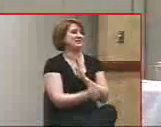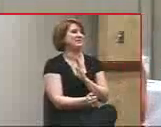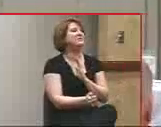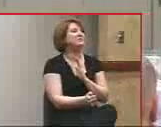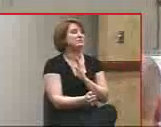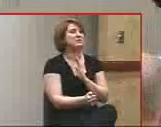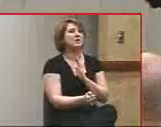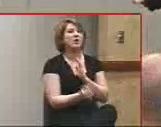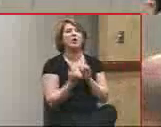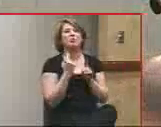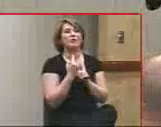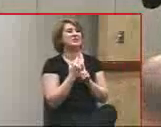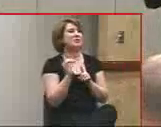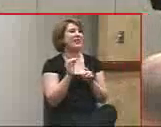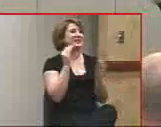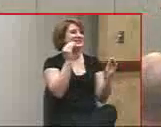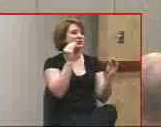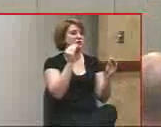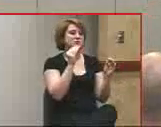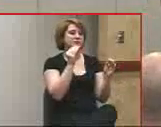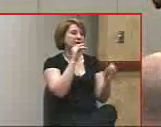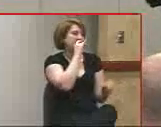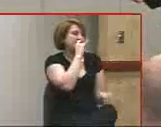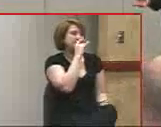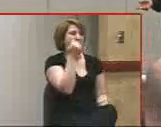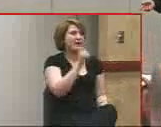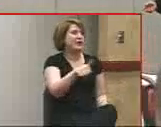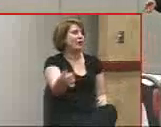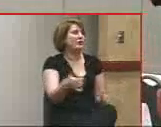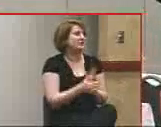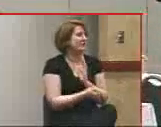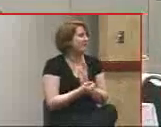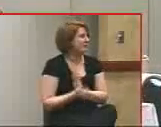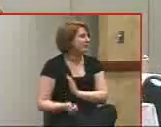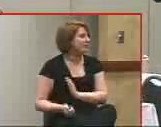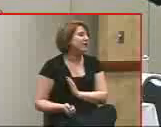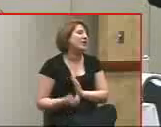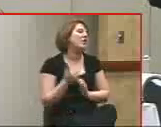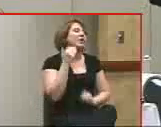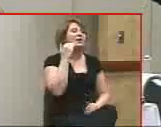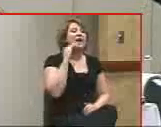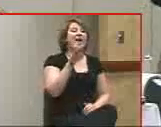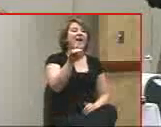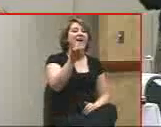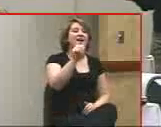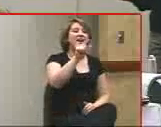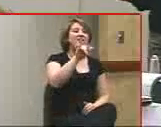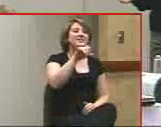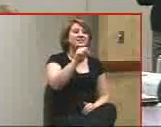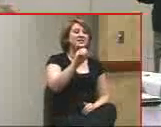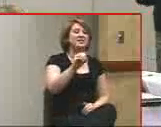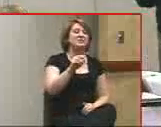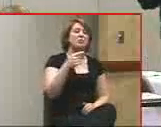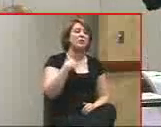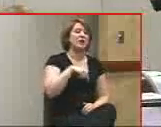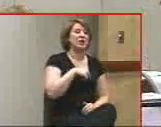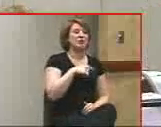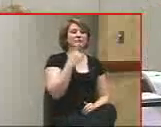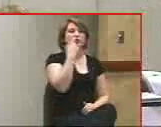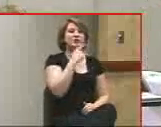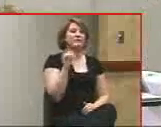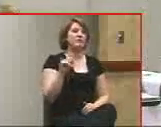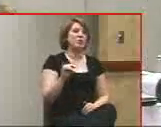so it would be like teaching a kid any other skill that you know they're capable of doing, to just say, hey, Allison, here's what we're looking for. Here's what we